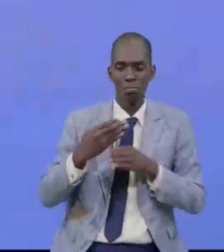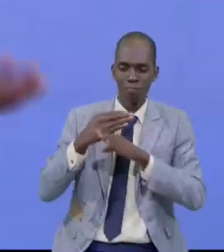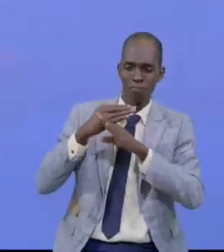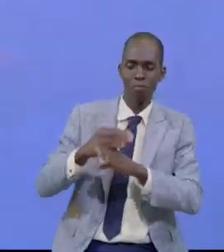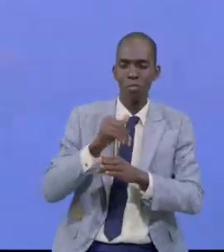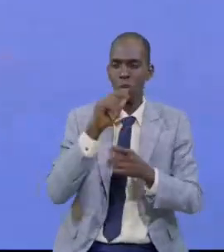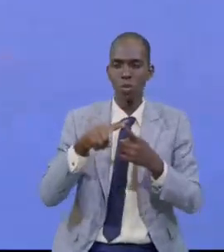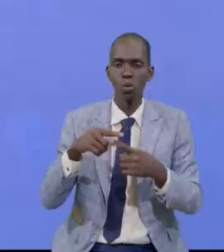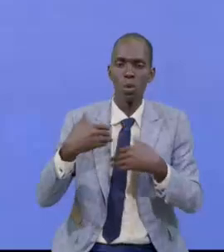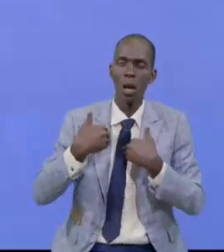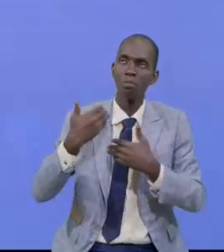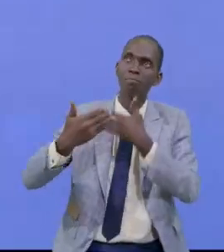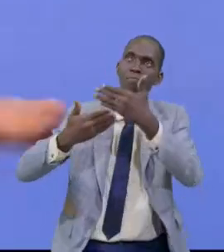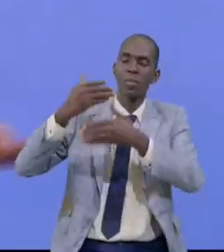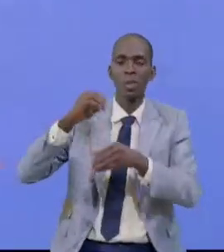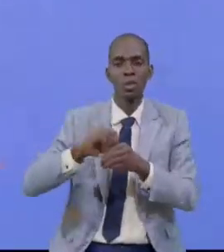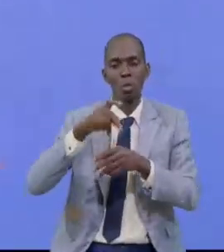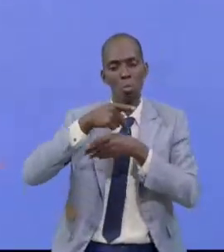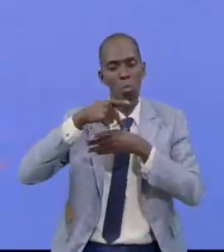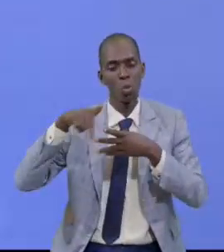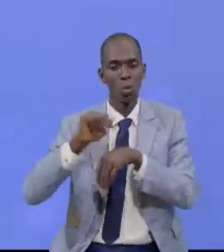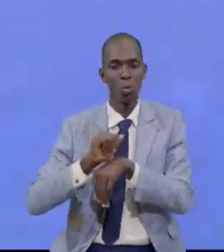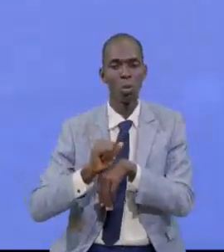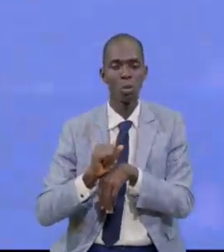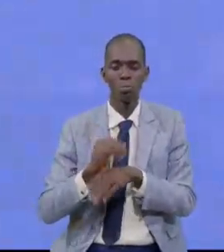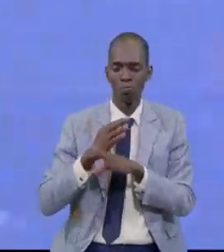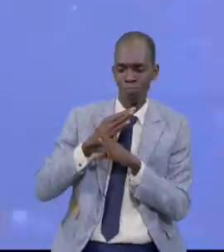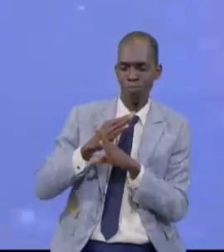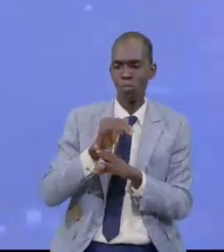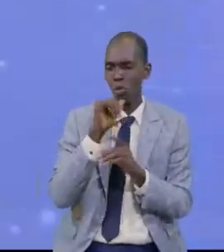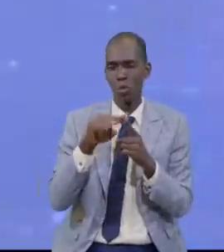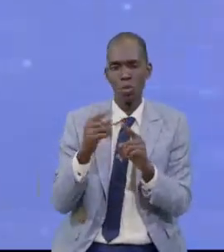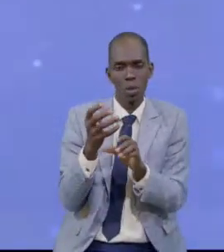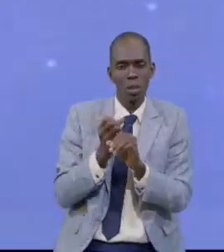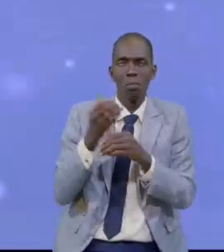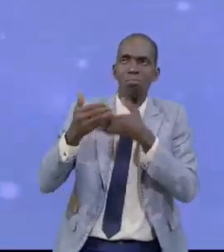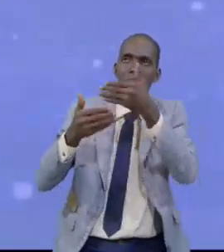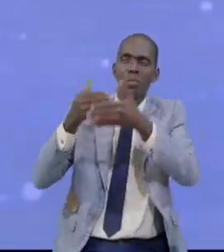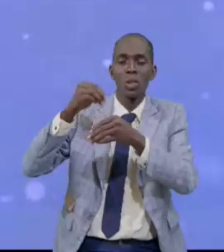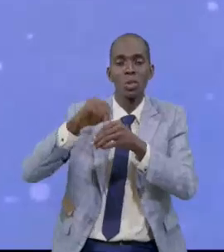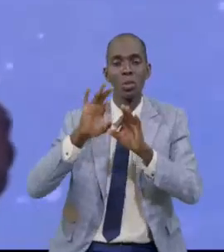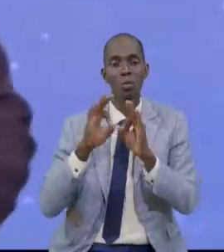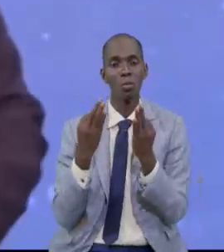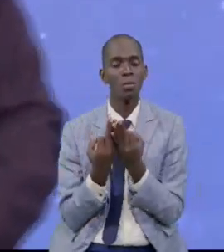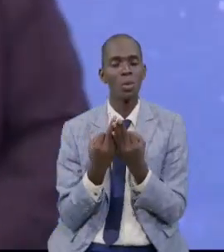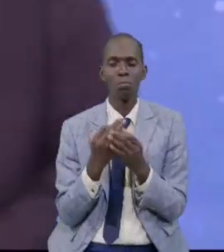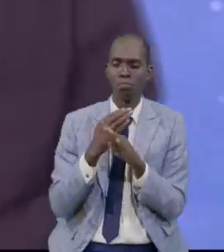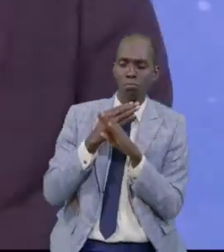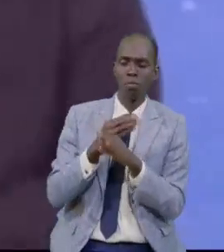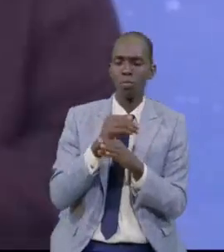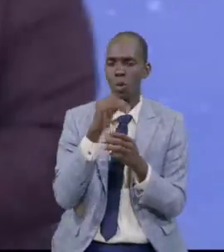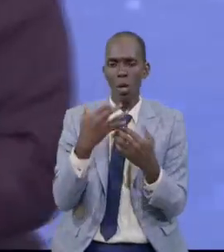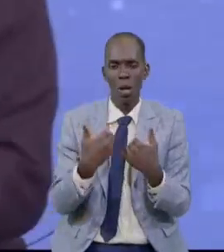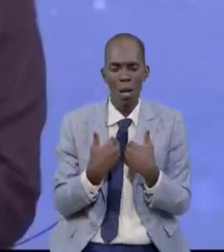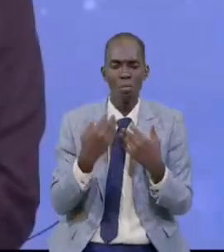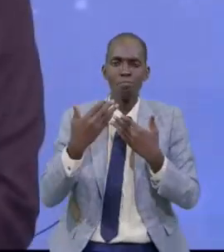making progress in your family, hindered you from making progress in every area of your life, and you have been waiting, and then